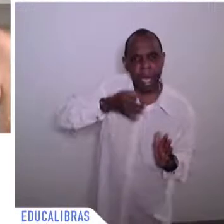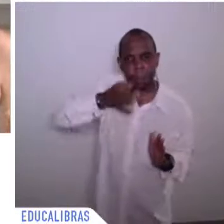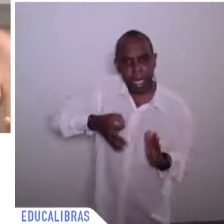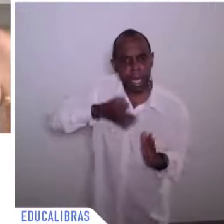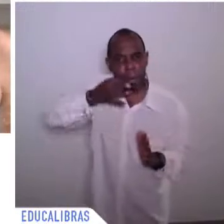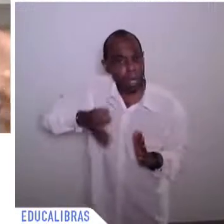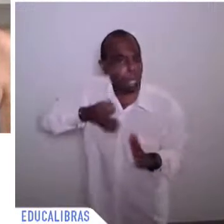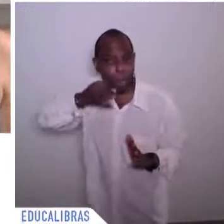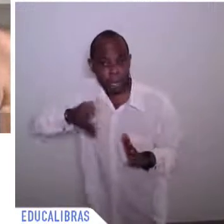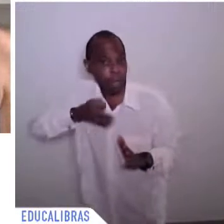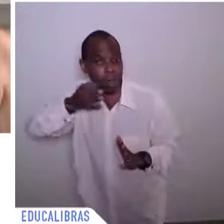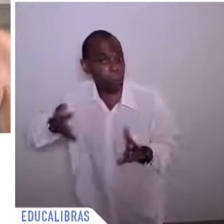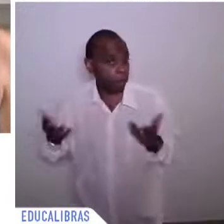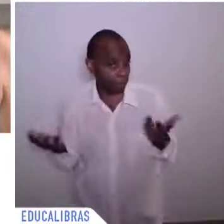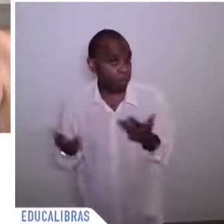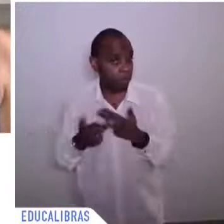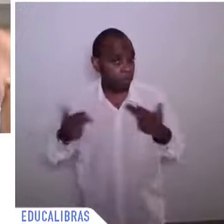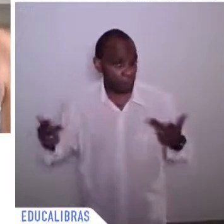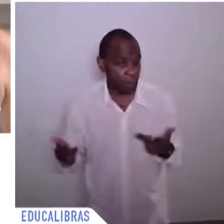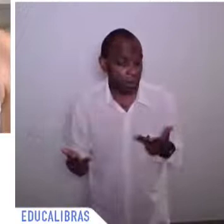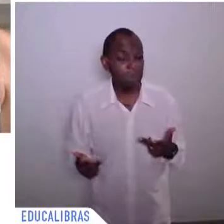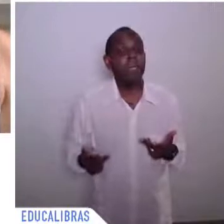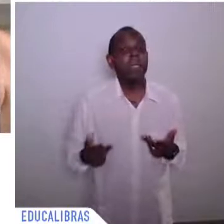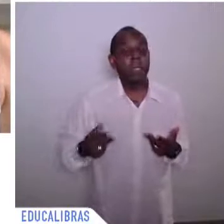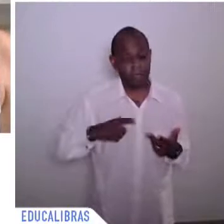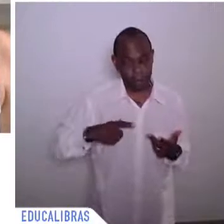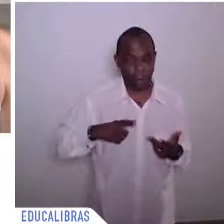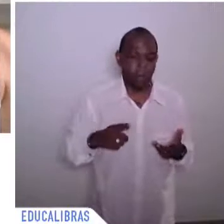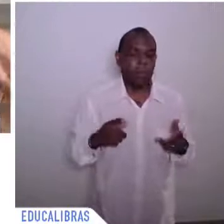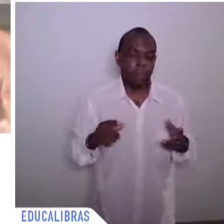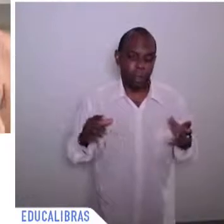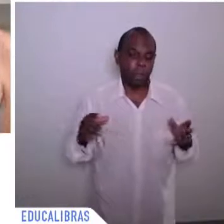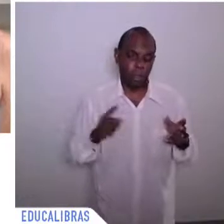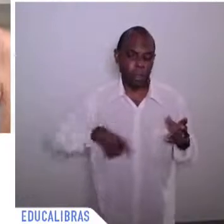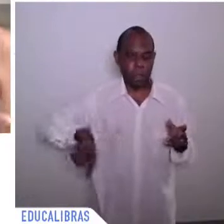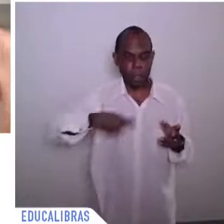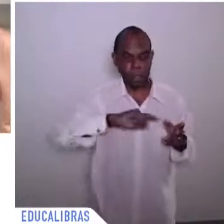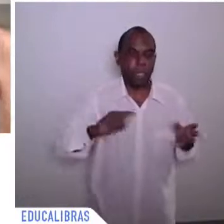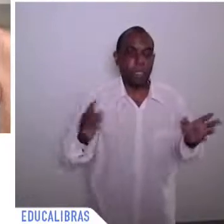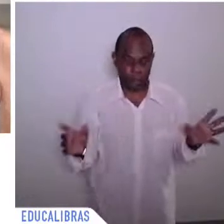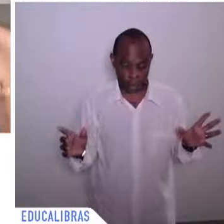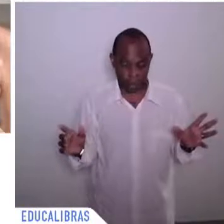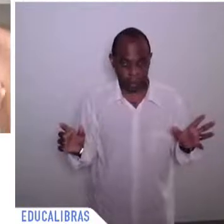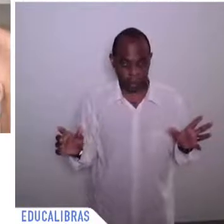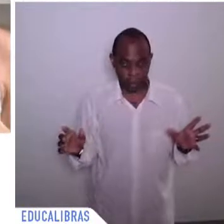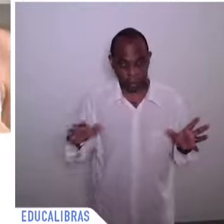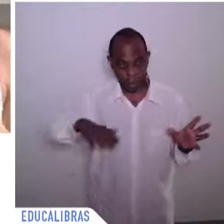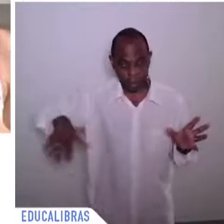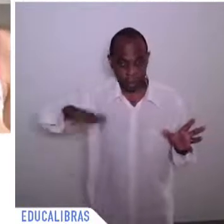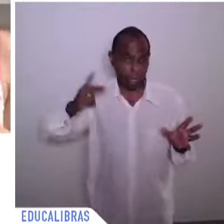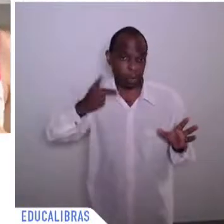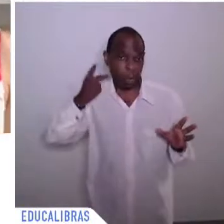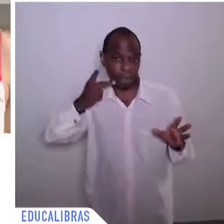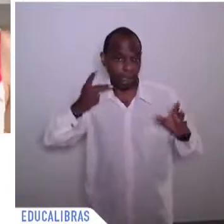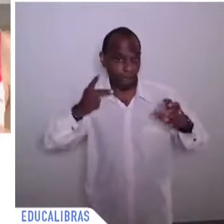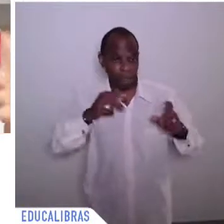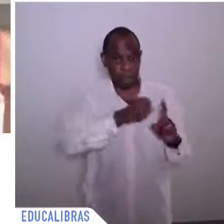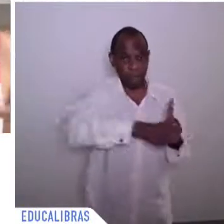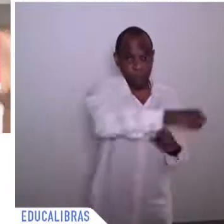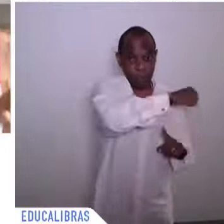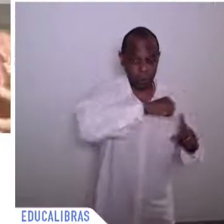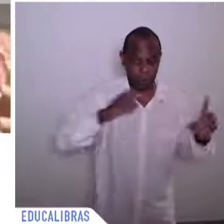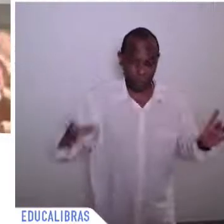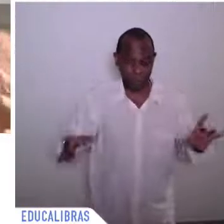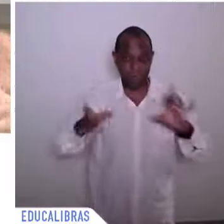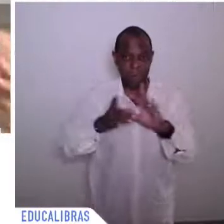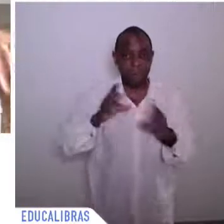institution. People are mobilizing through other means that are not traditional. And